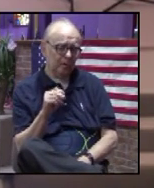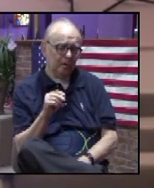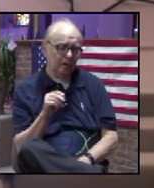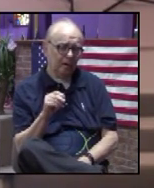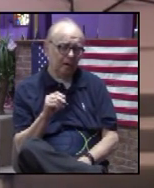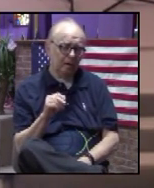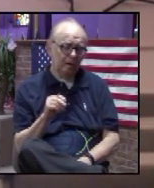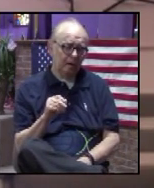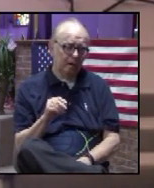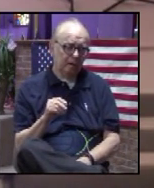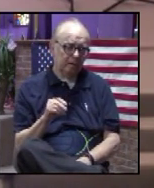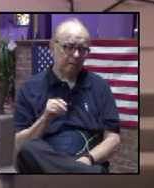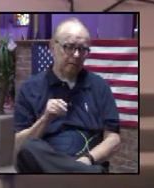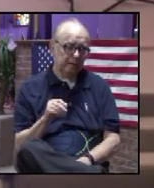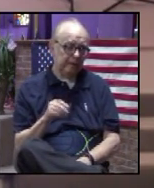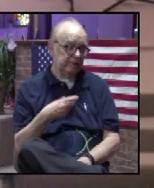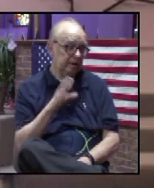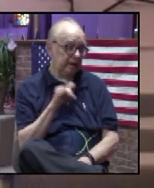And they said, yeah, he's dead.